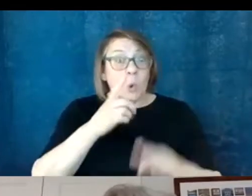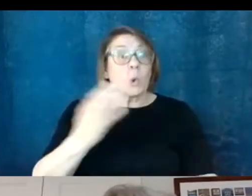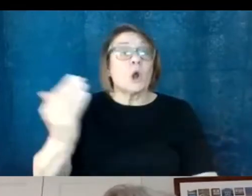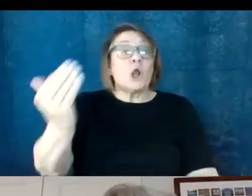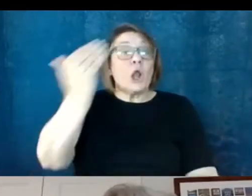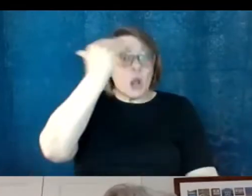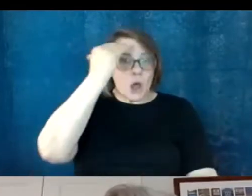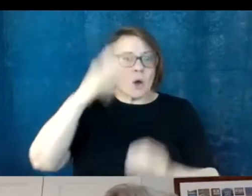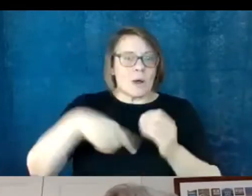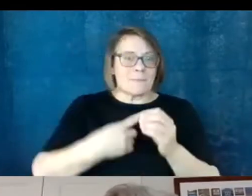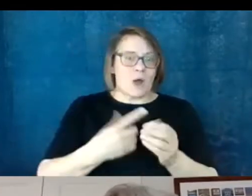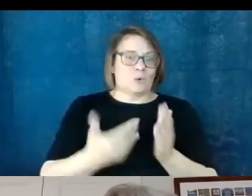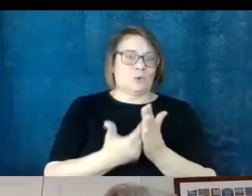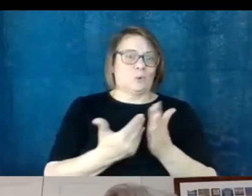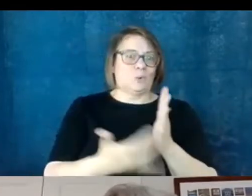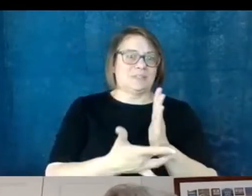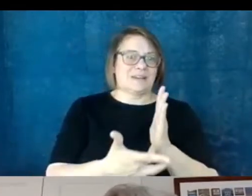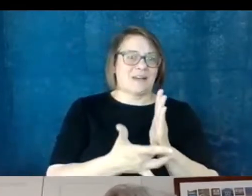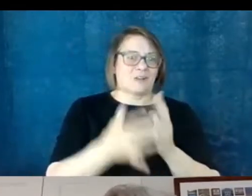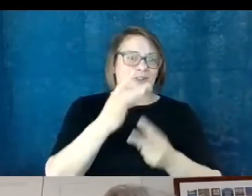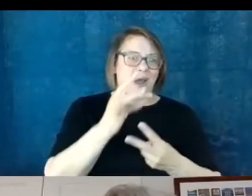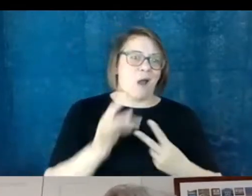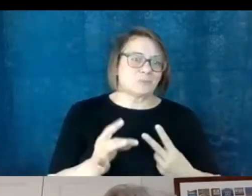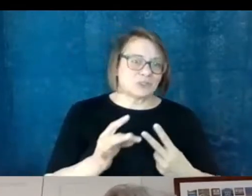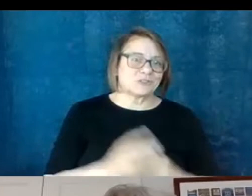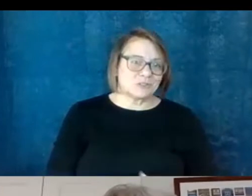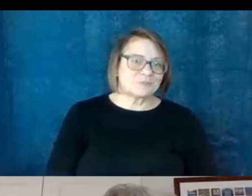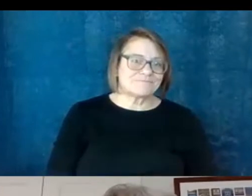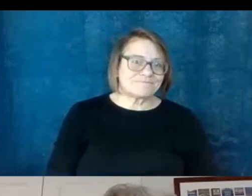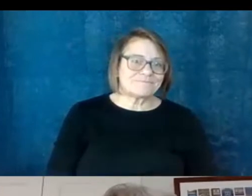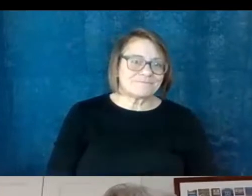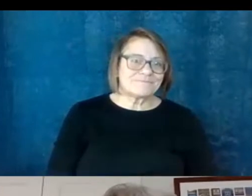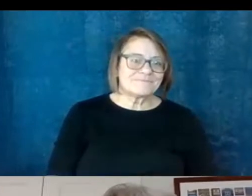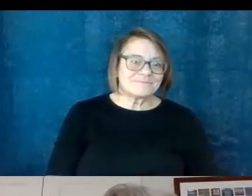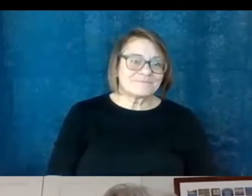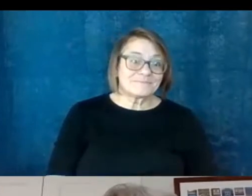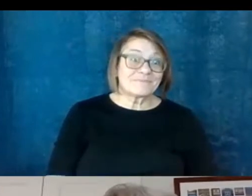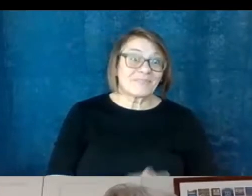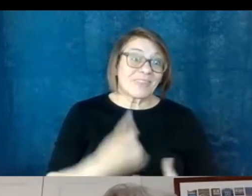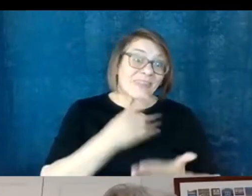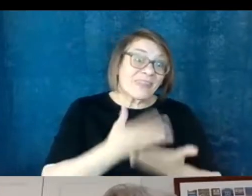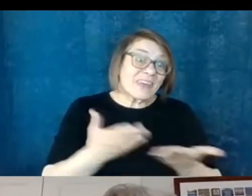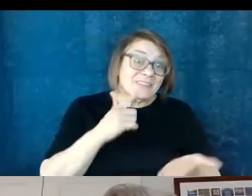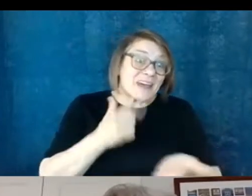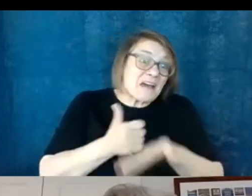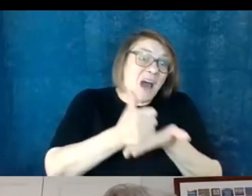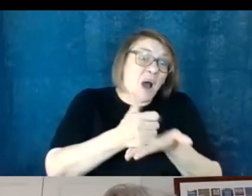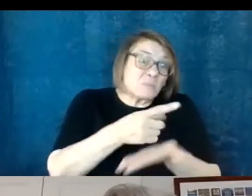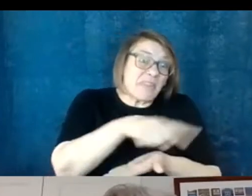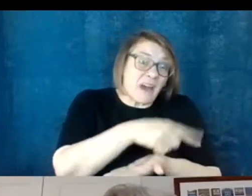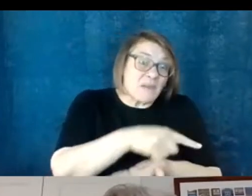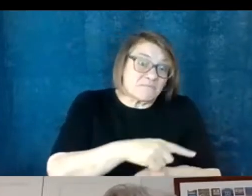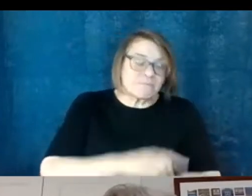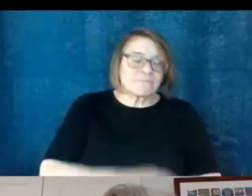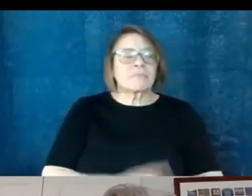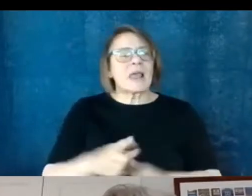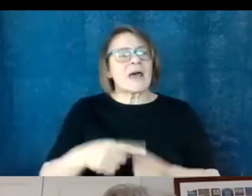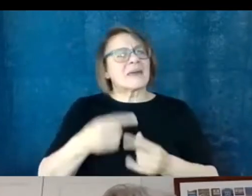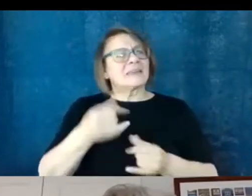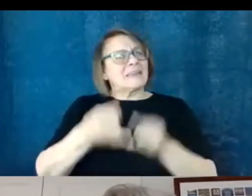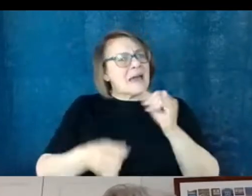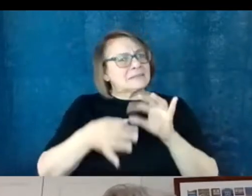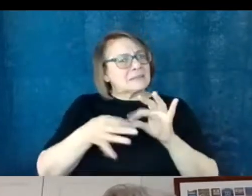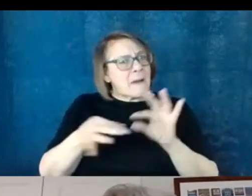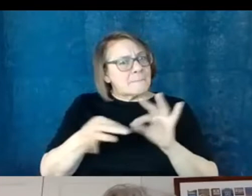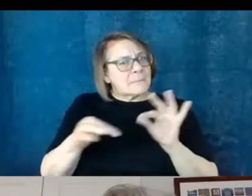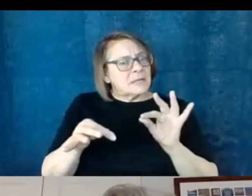about new technology options that have been effective for them. And then lastly, I would